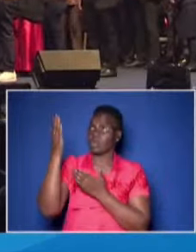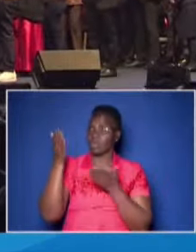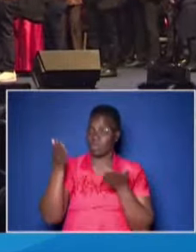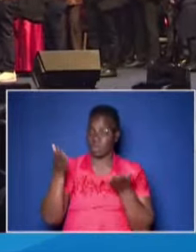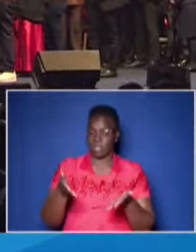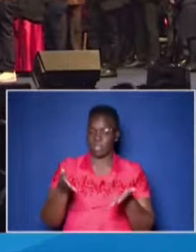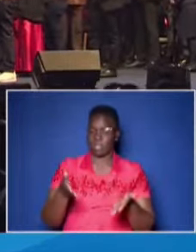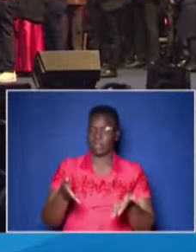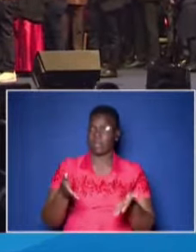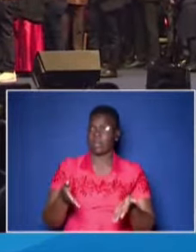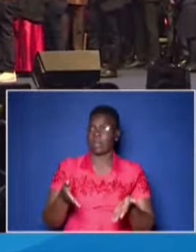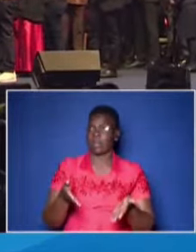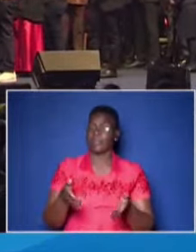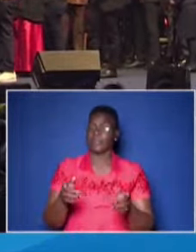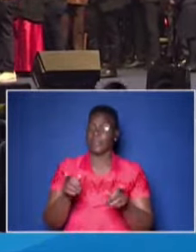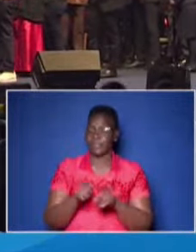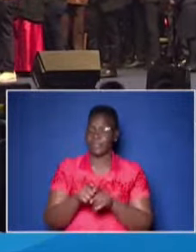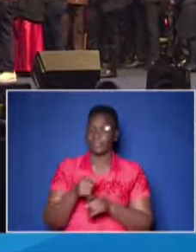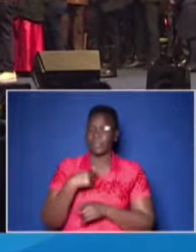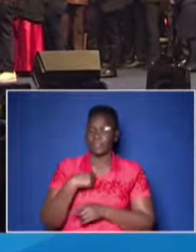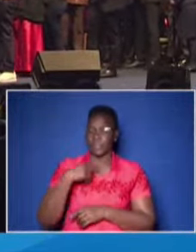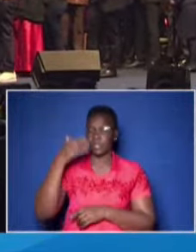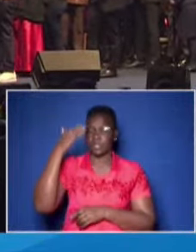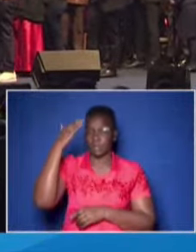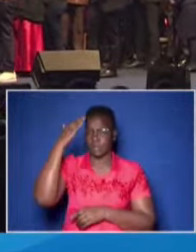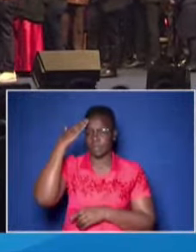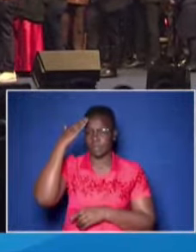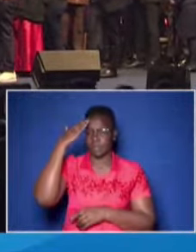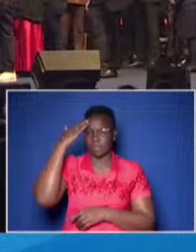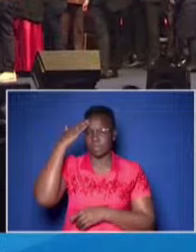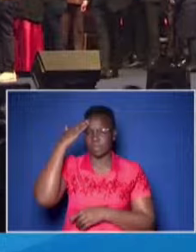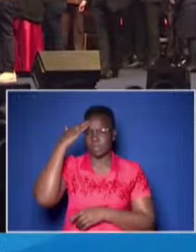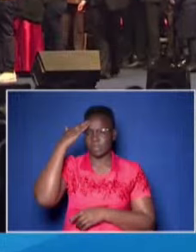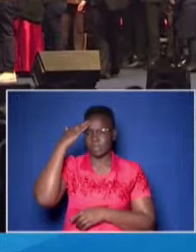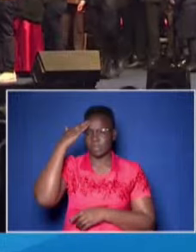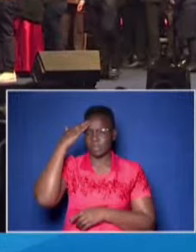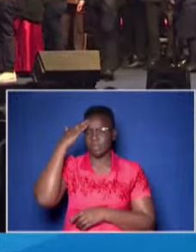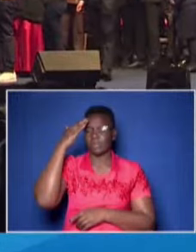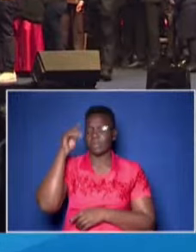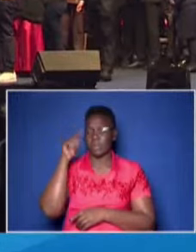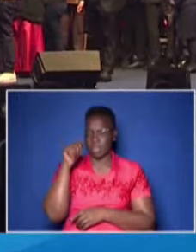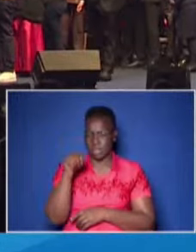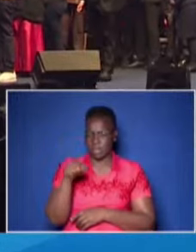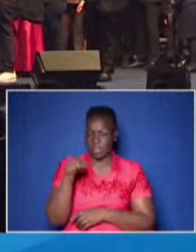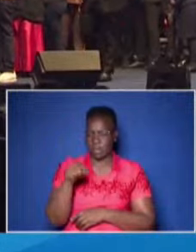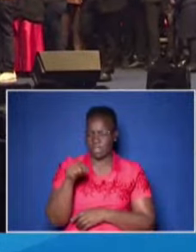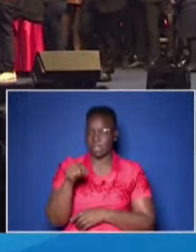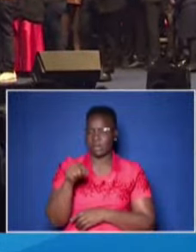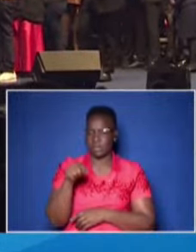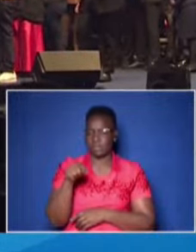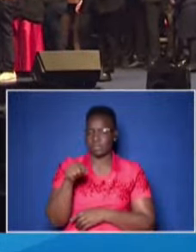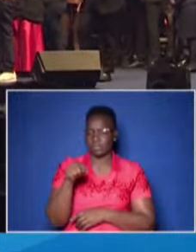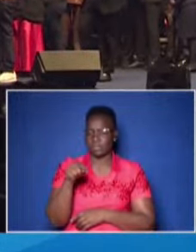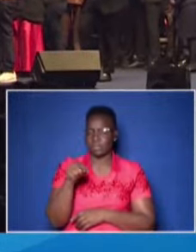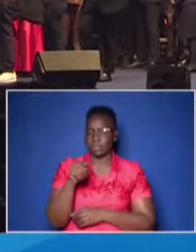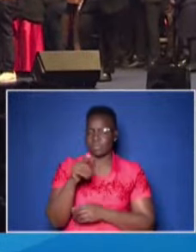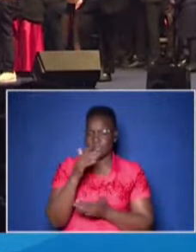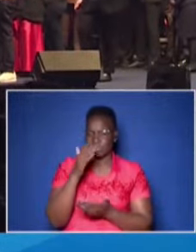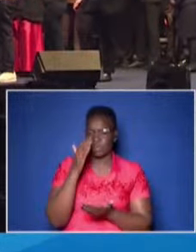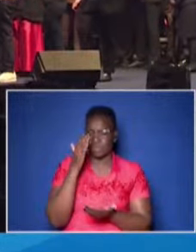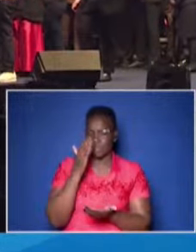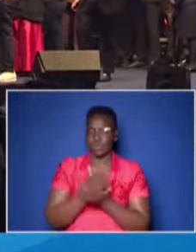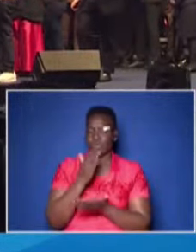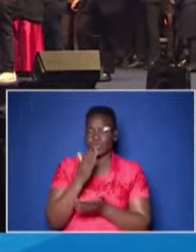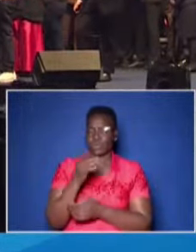presence and I knew this was the place where your